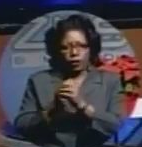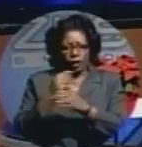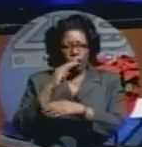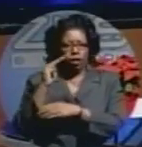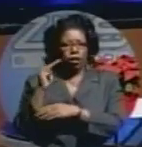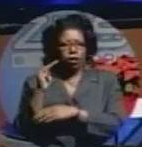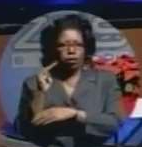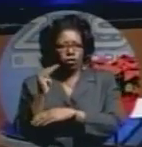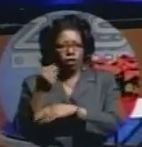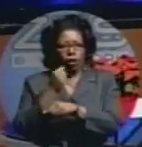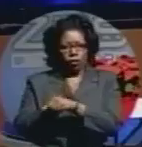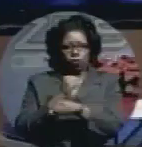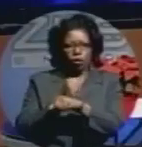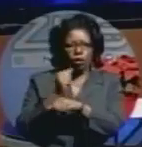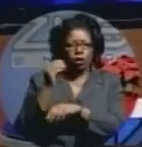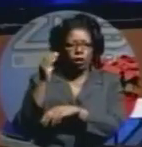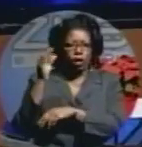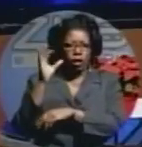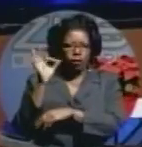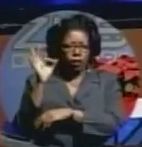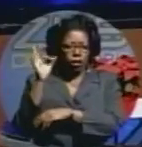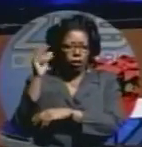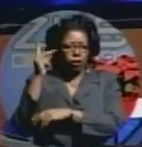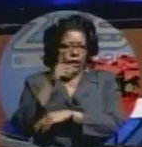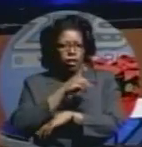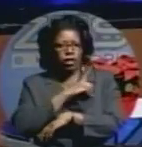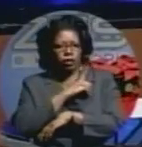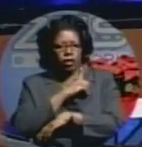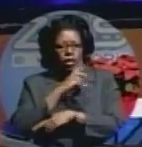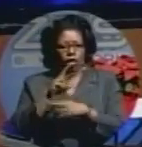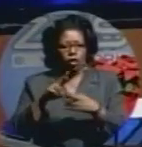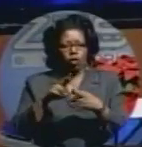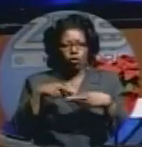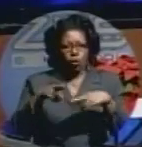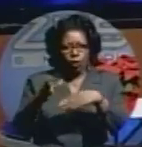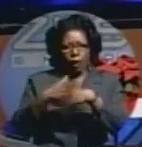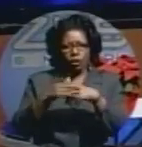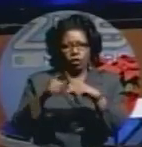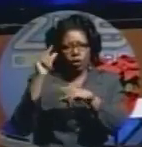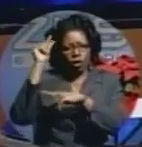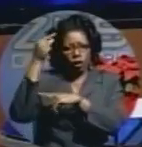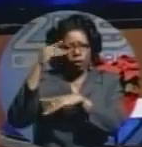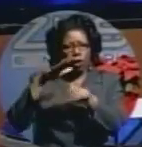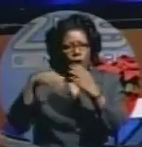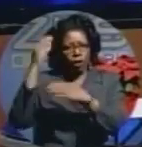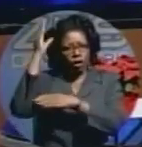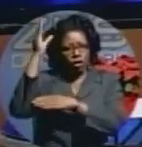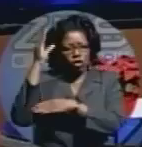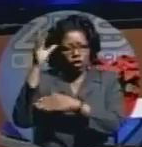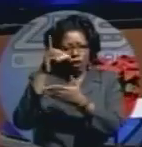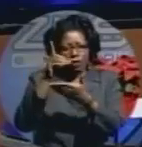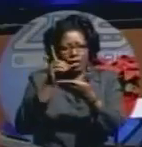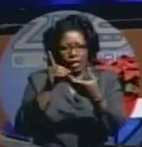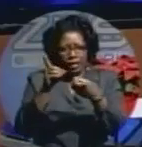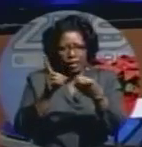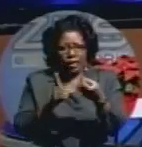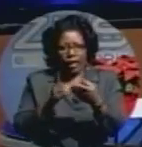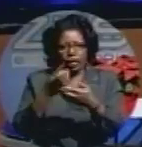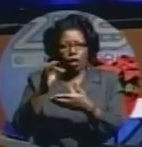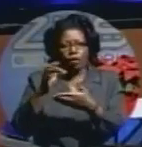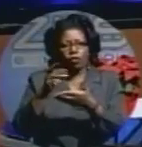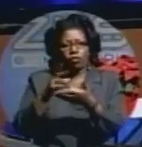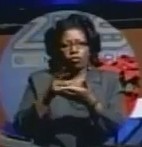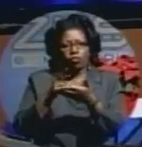Urban Development Philip Brave Davis said after the roads have been handed over to the government, all the concerns on the design of the roads will be taken